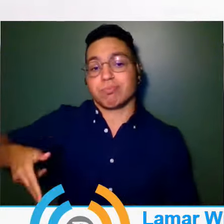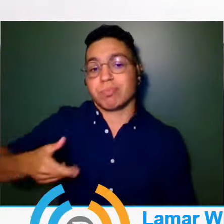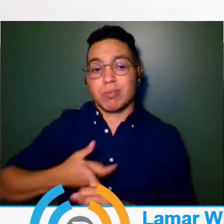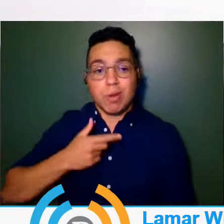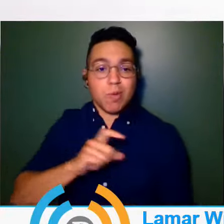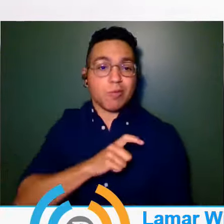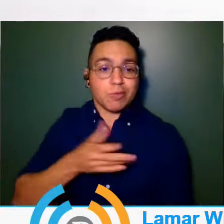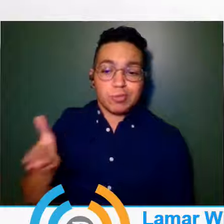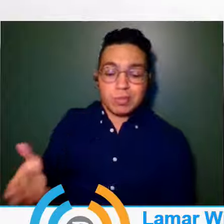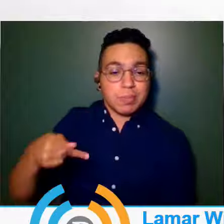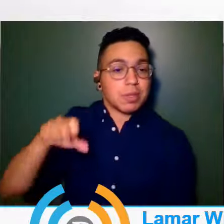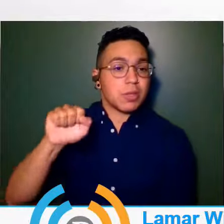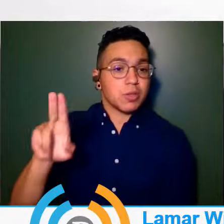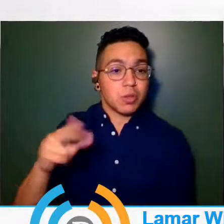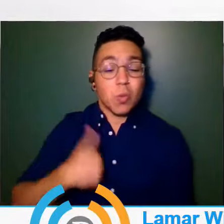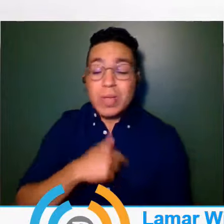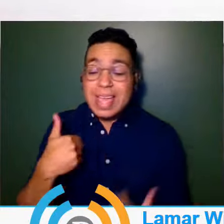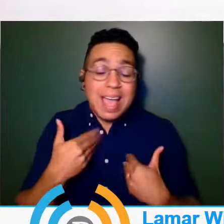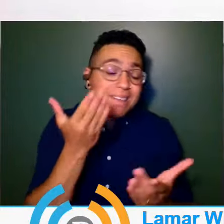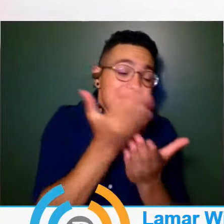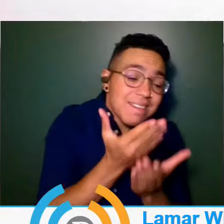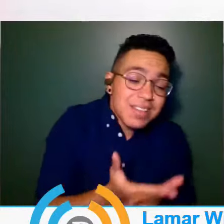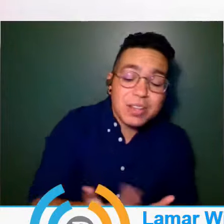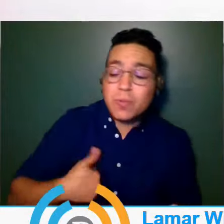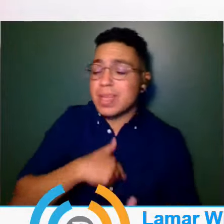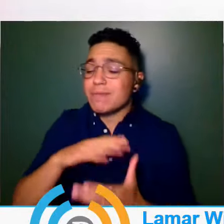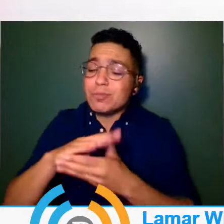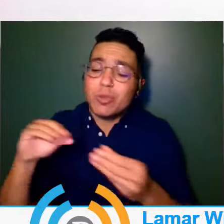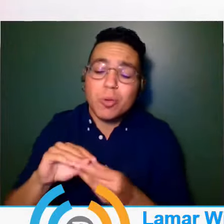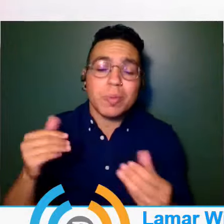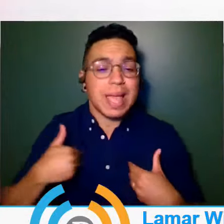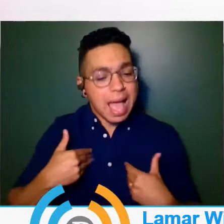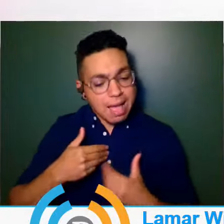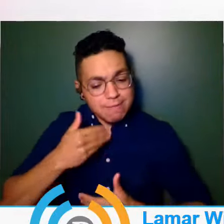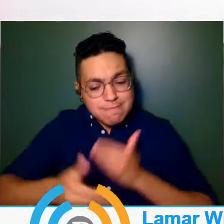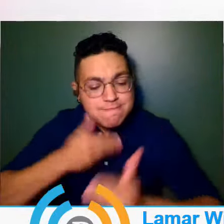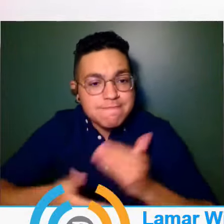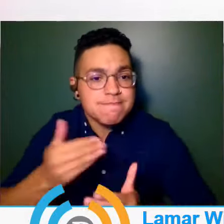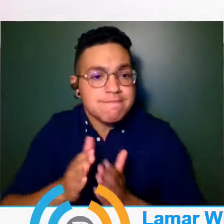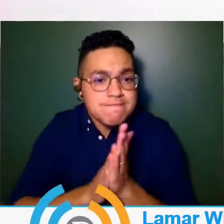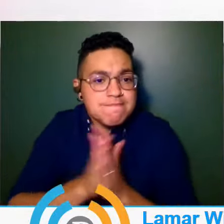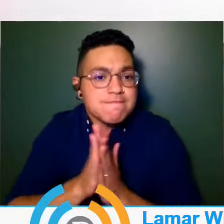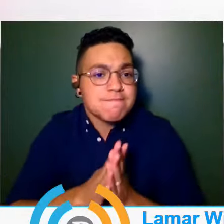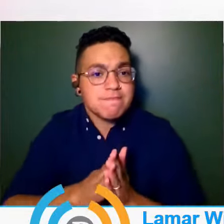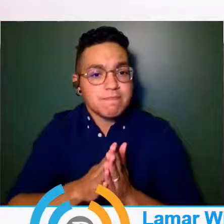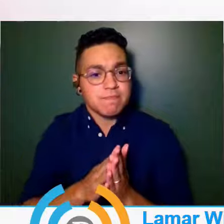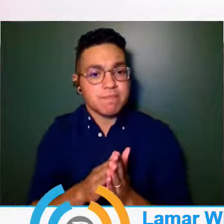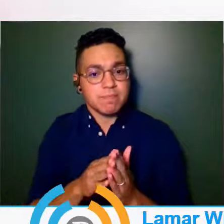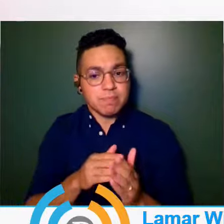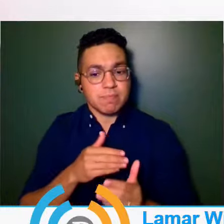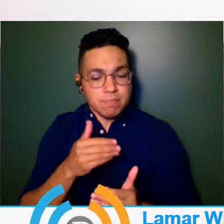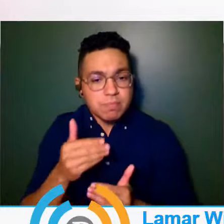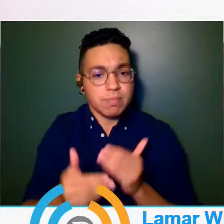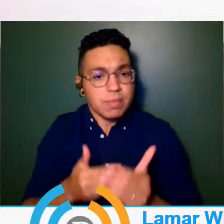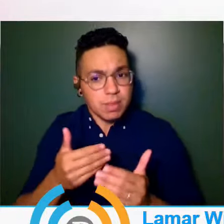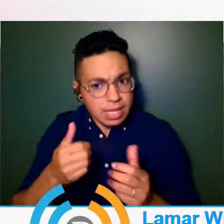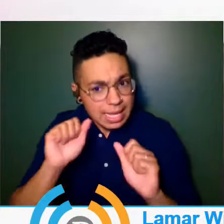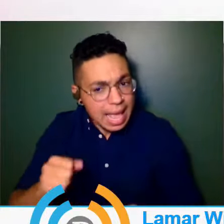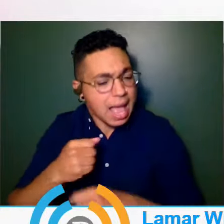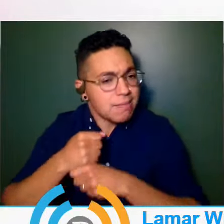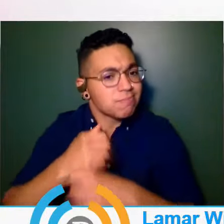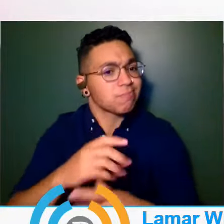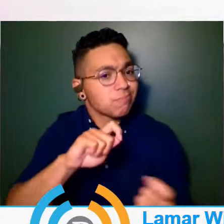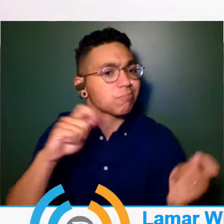we have stories, we have momentum to actually like create these changes and be responsive